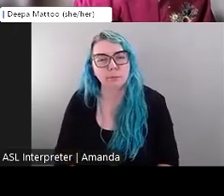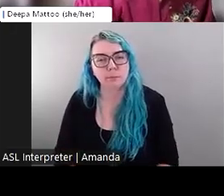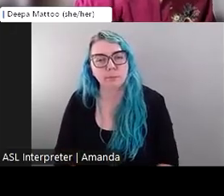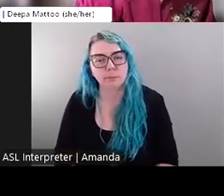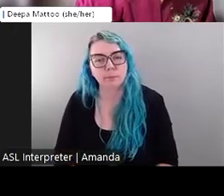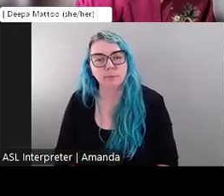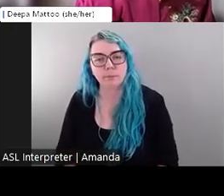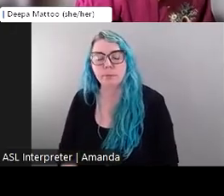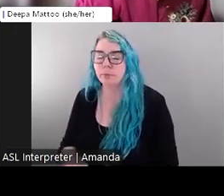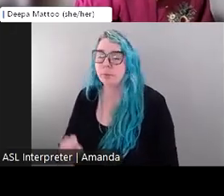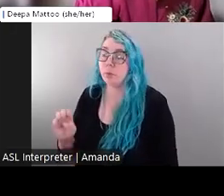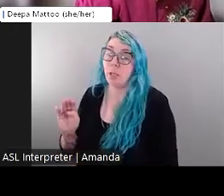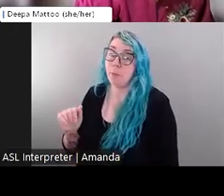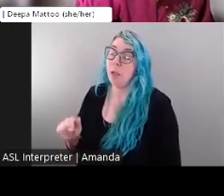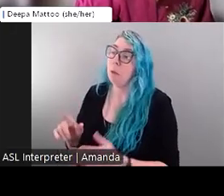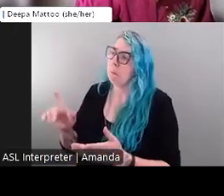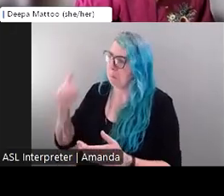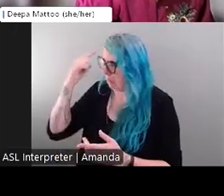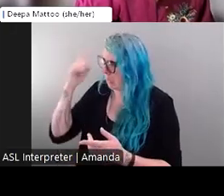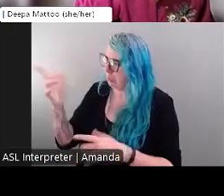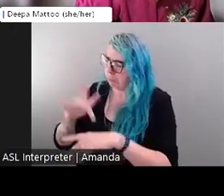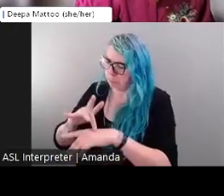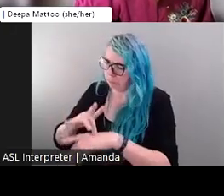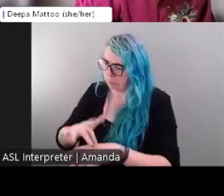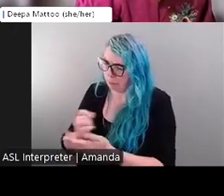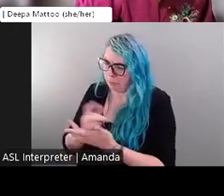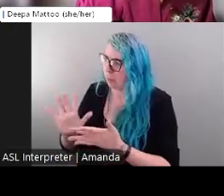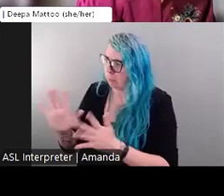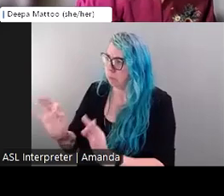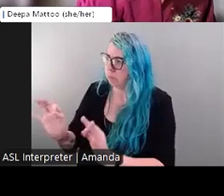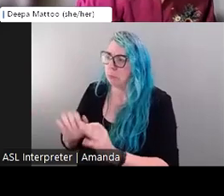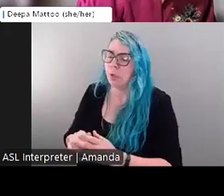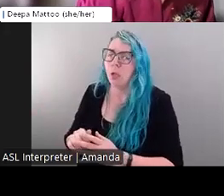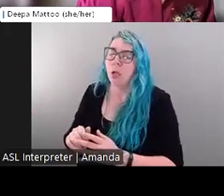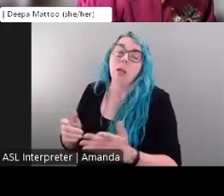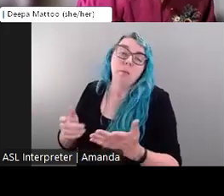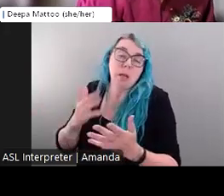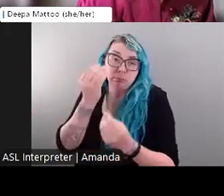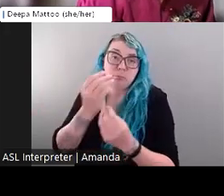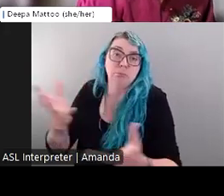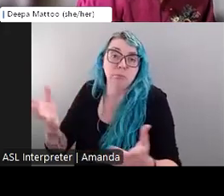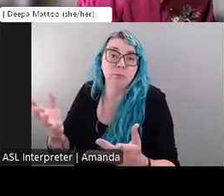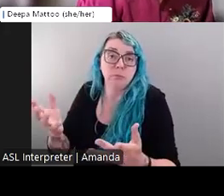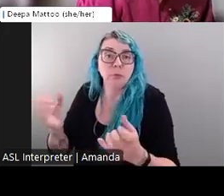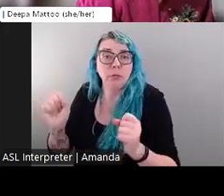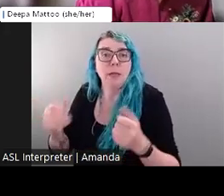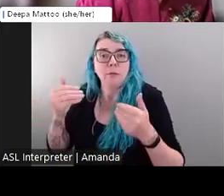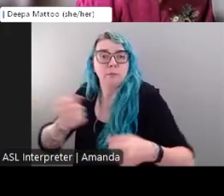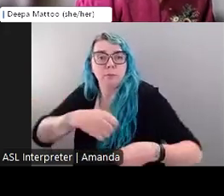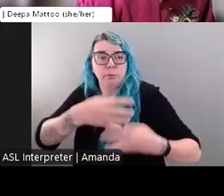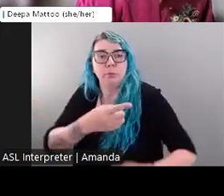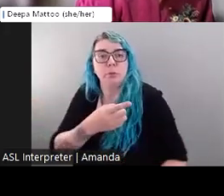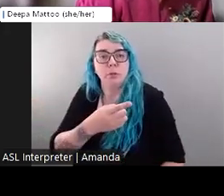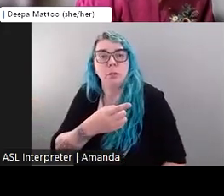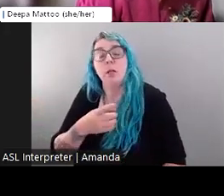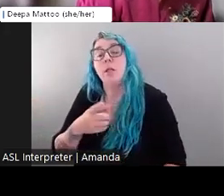I think you've covered everything. Yeah, feel free to go on I believe the link was just shared in the chat, so